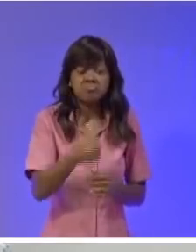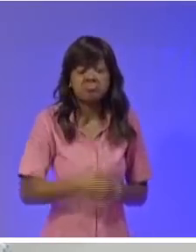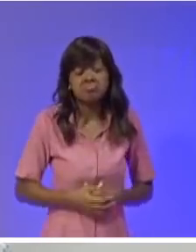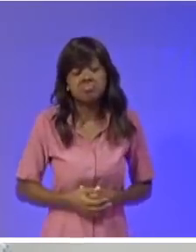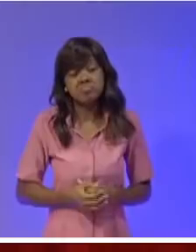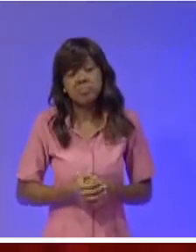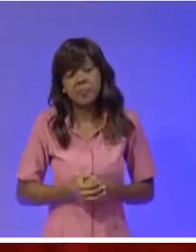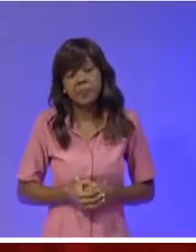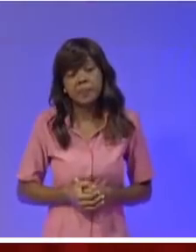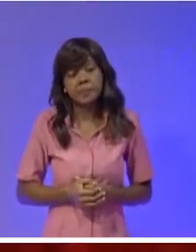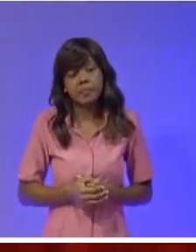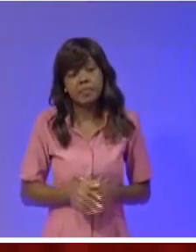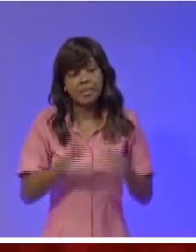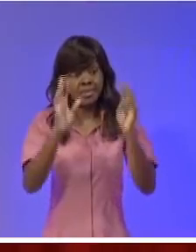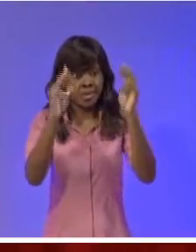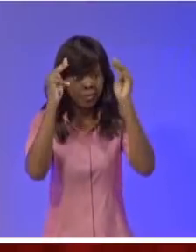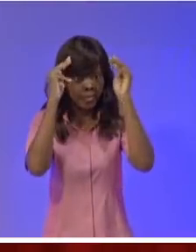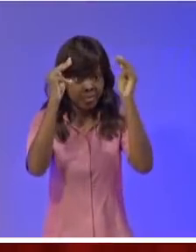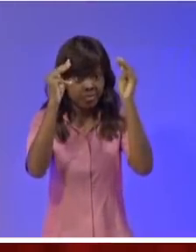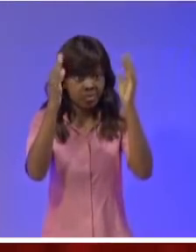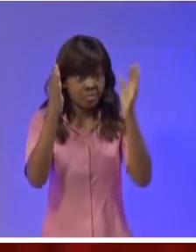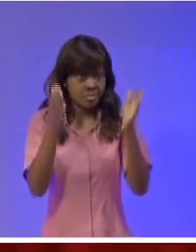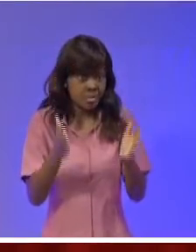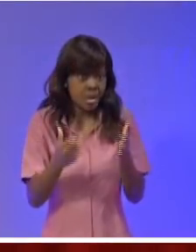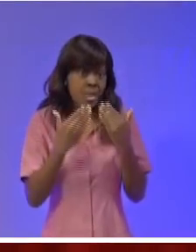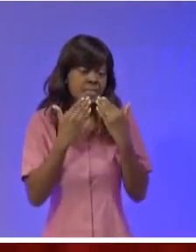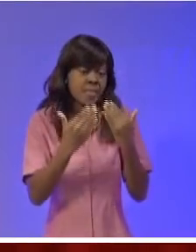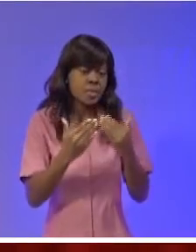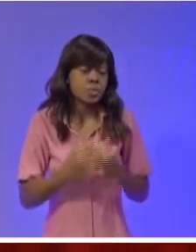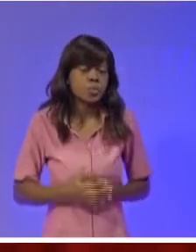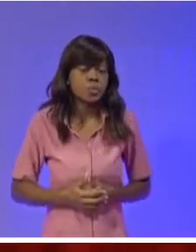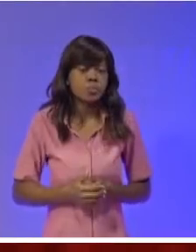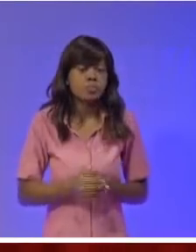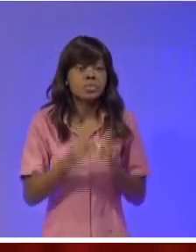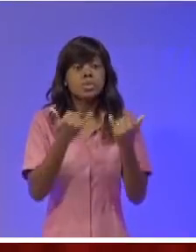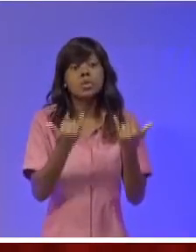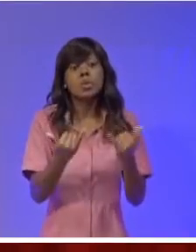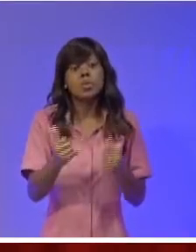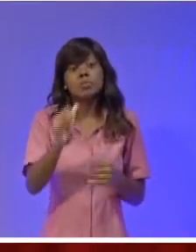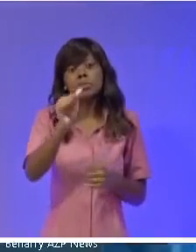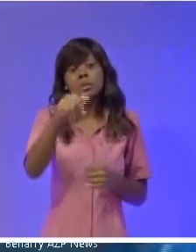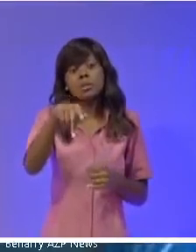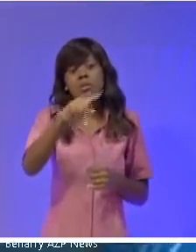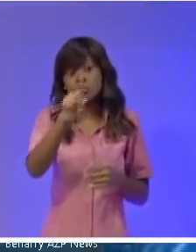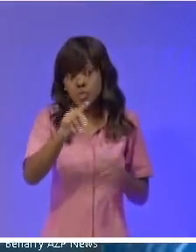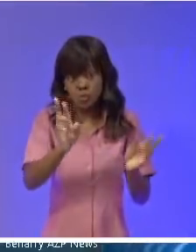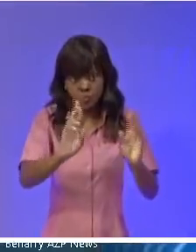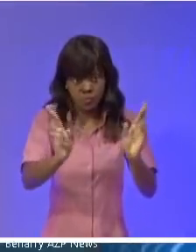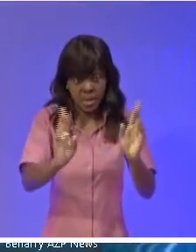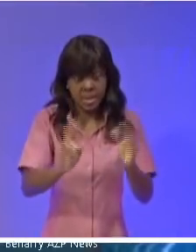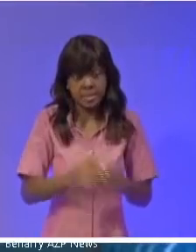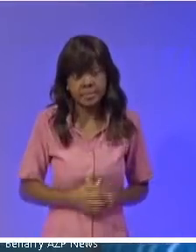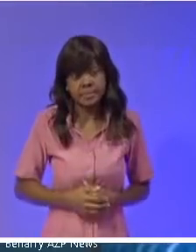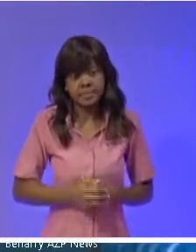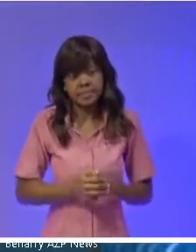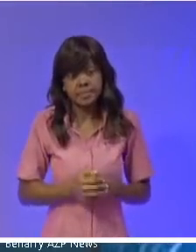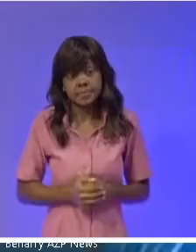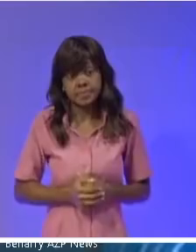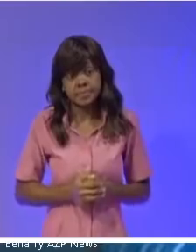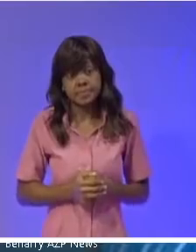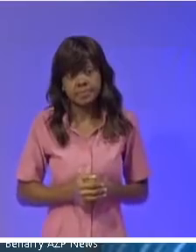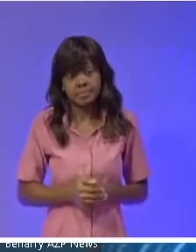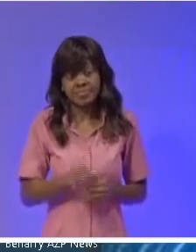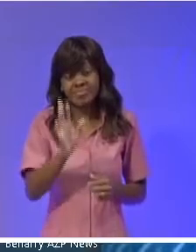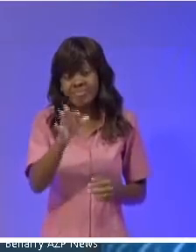AZP News, we are ready for your follow-up question. Good morning again. Minister, if the public service becomes a safe zone